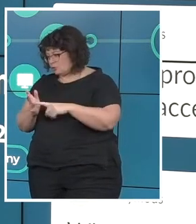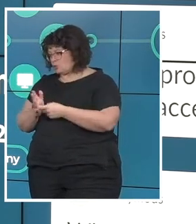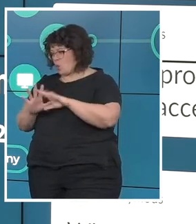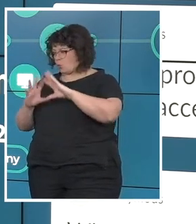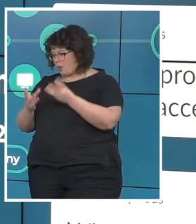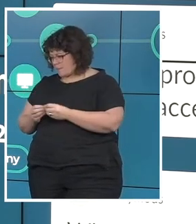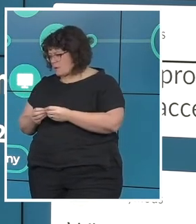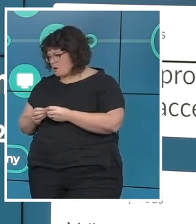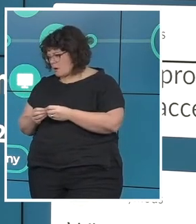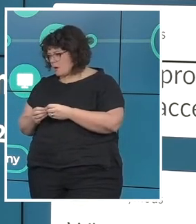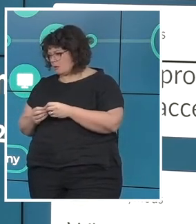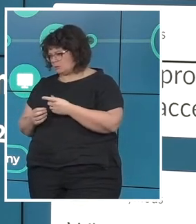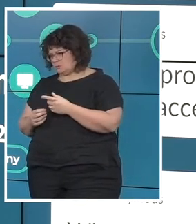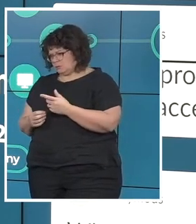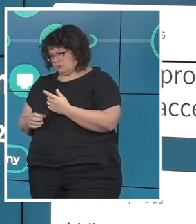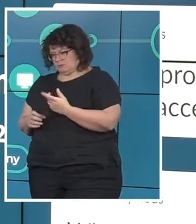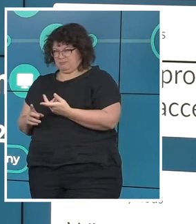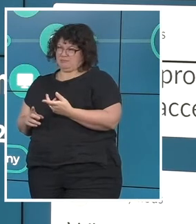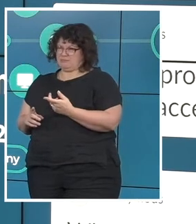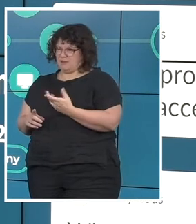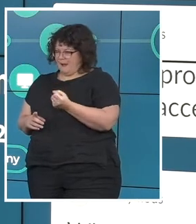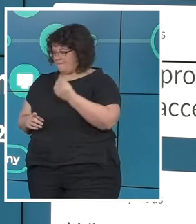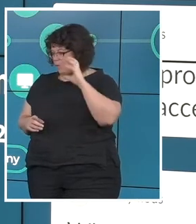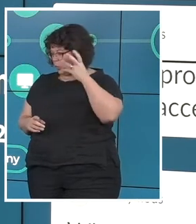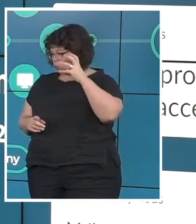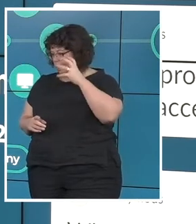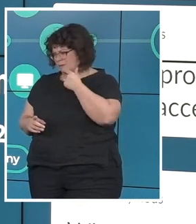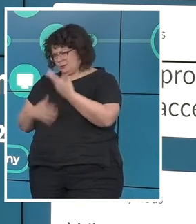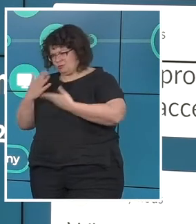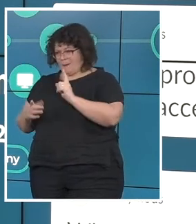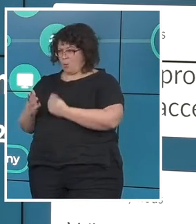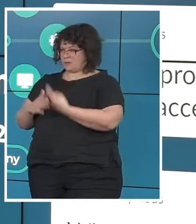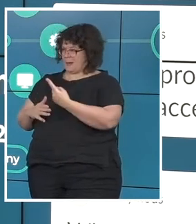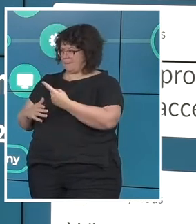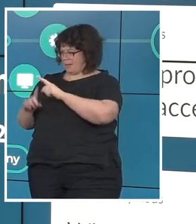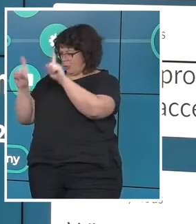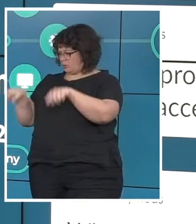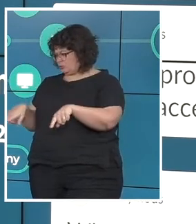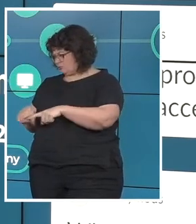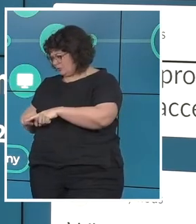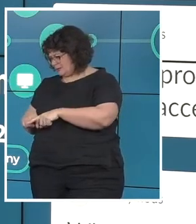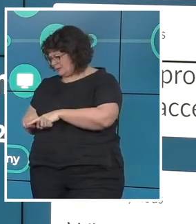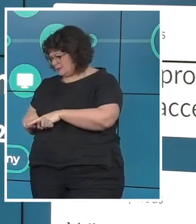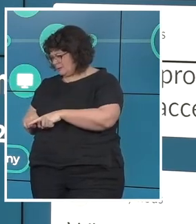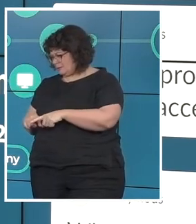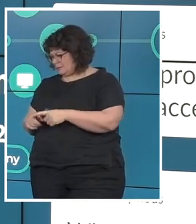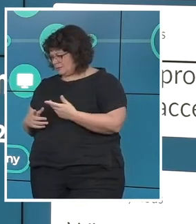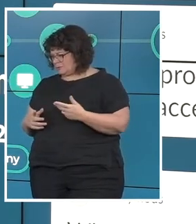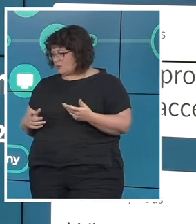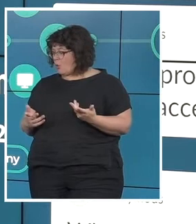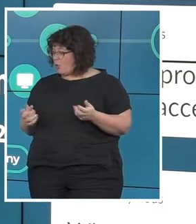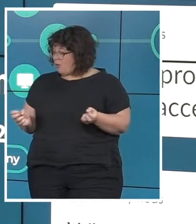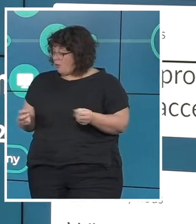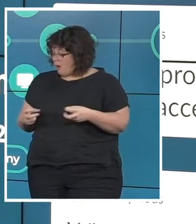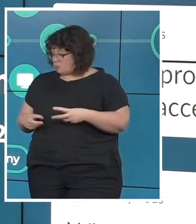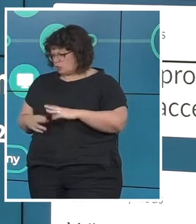possible you can just let the auto captions do their job, because the only thing that takes us time when we run it through the auto thing is correcting it. But if we've laboured over explaining what's